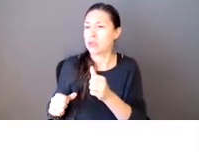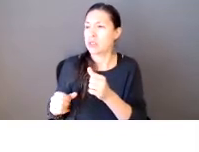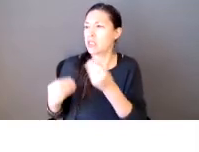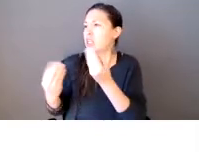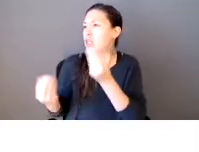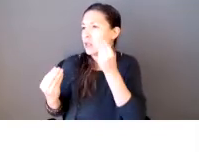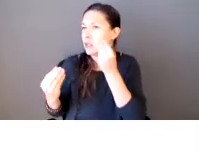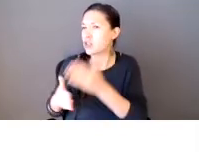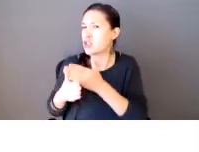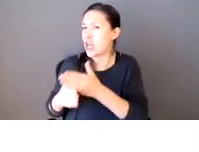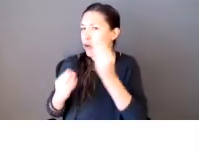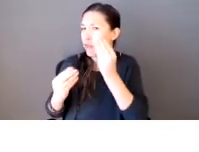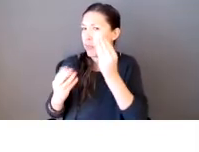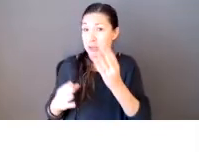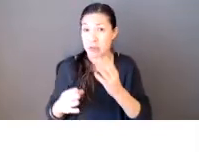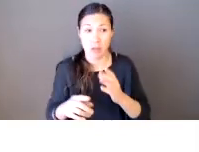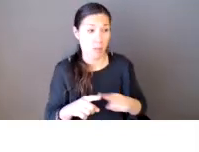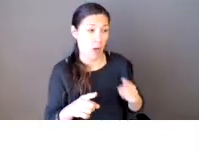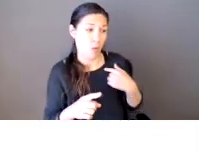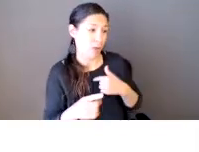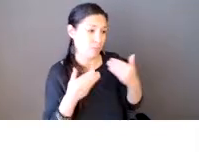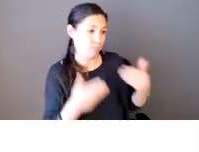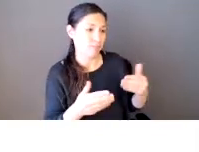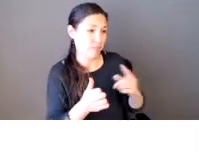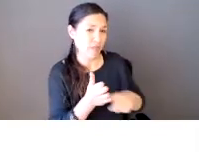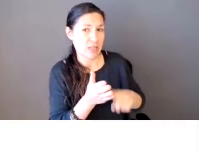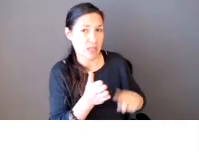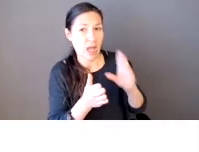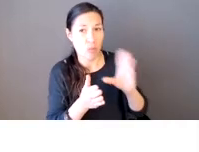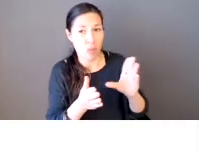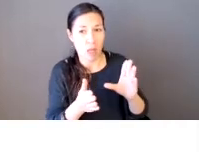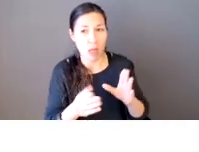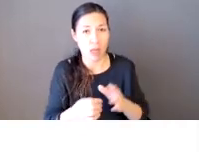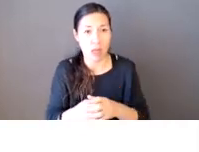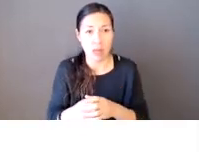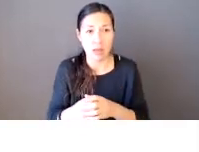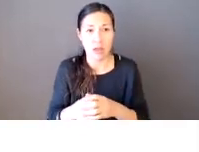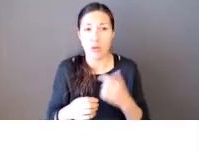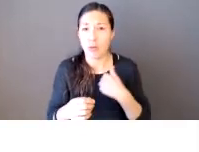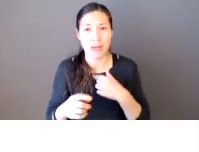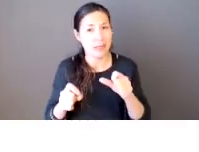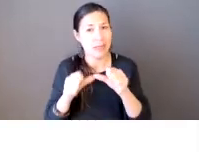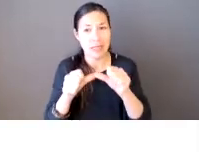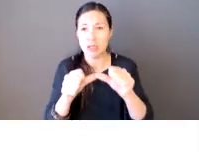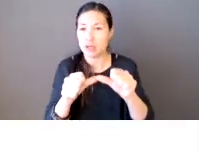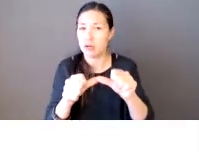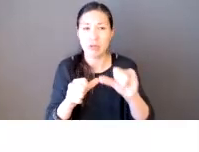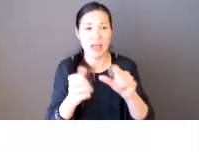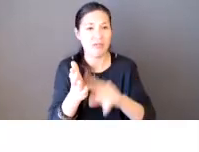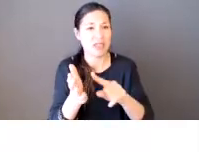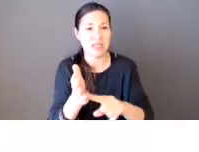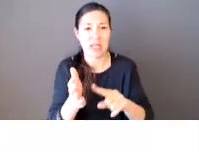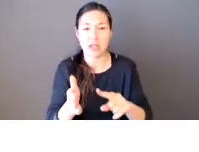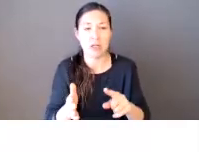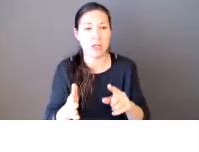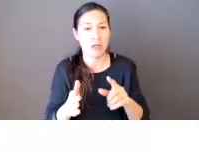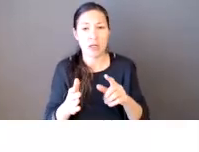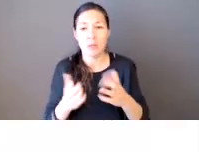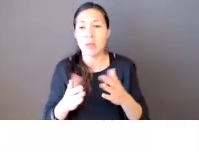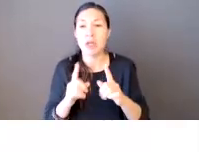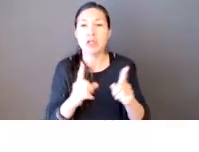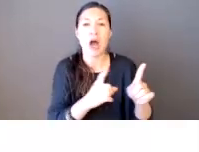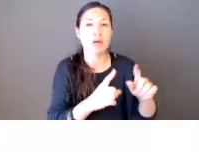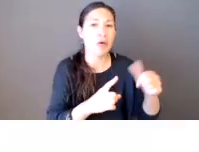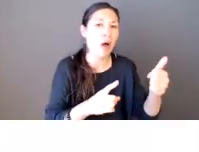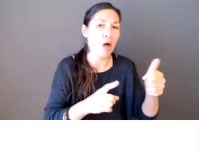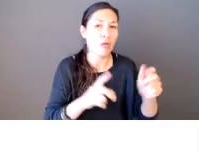through what we're going to talk a little bit more about, are told to continue with that investigation, talk to appropriate